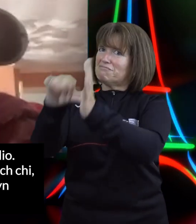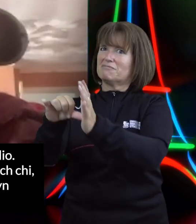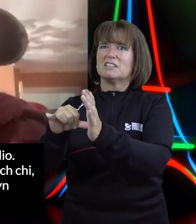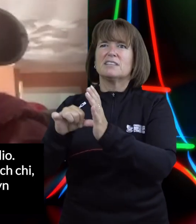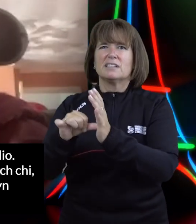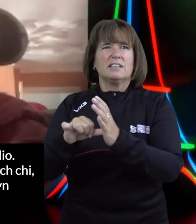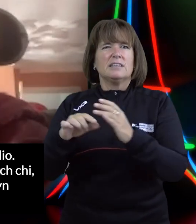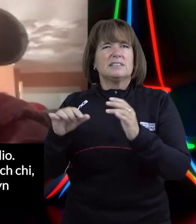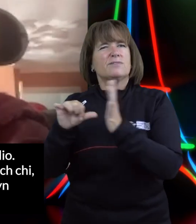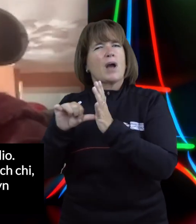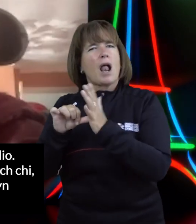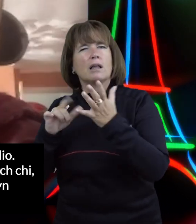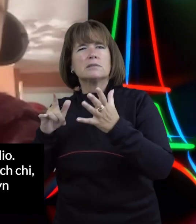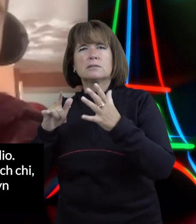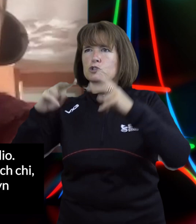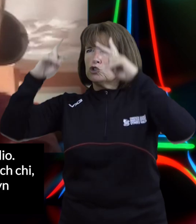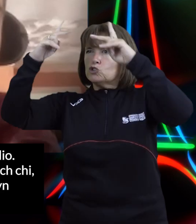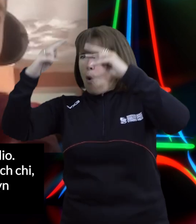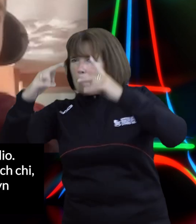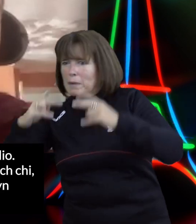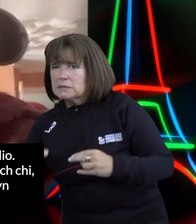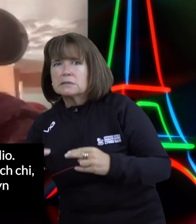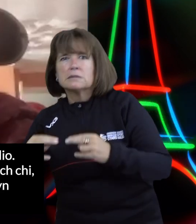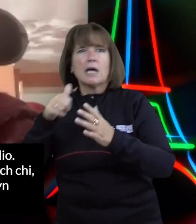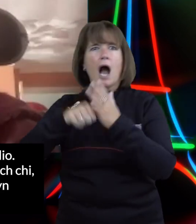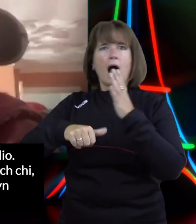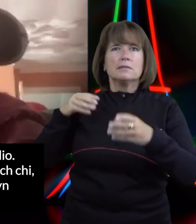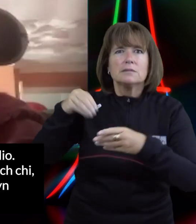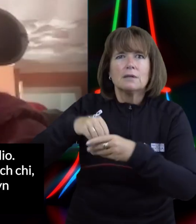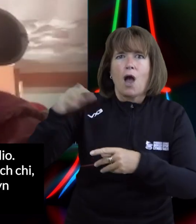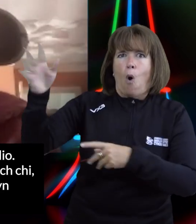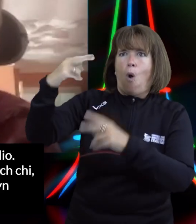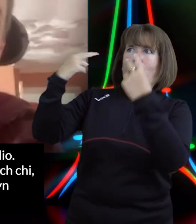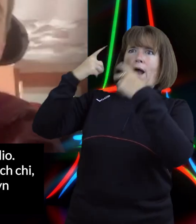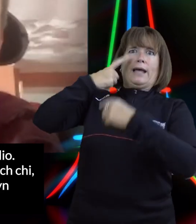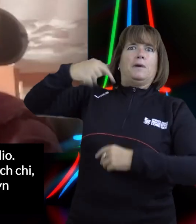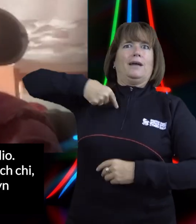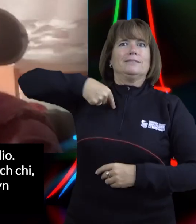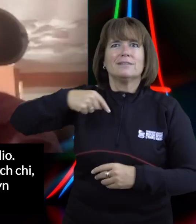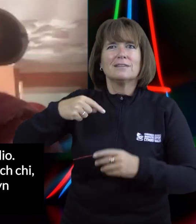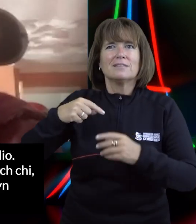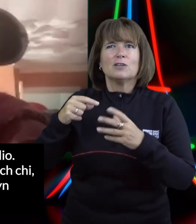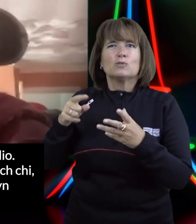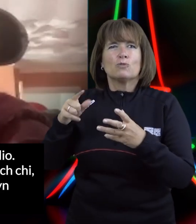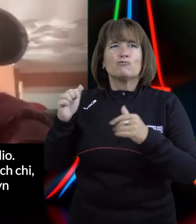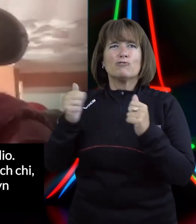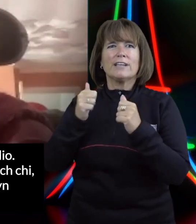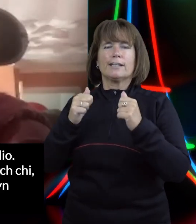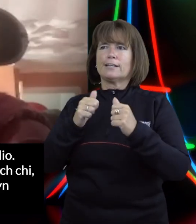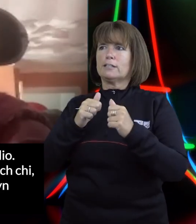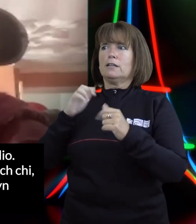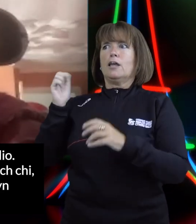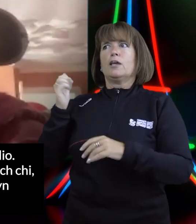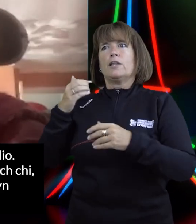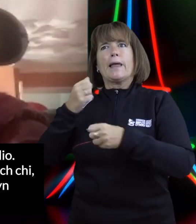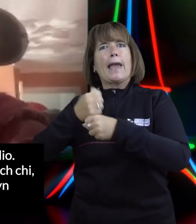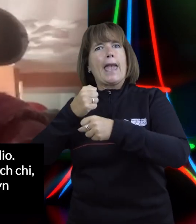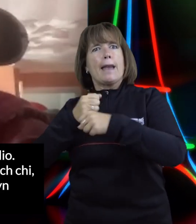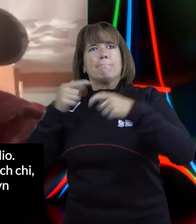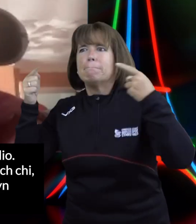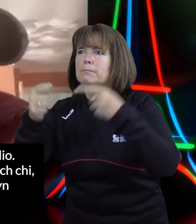it can be hard. I find it difficult to get started in tournaments, particularly against players that you kind of know should be a